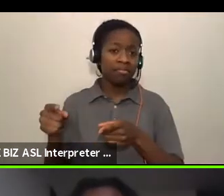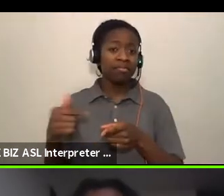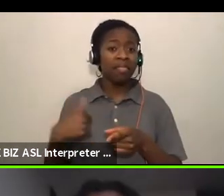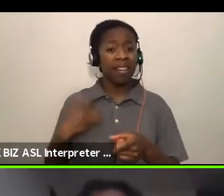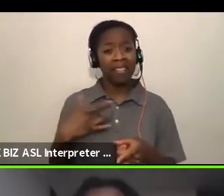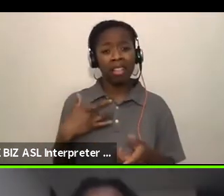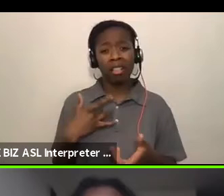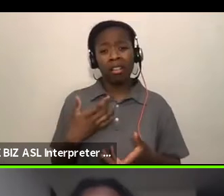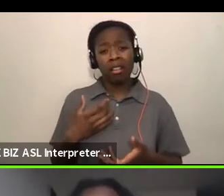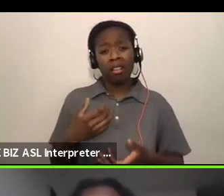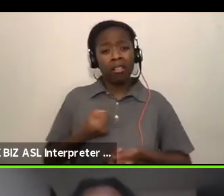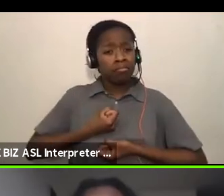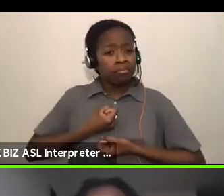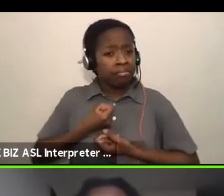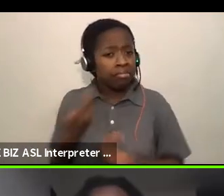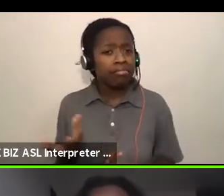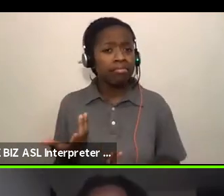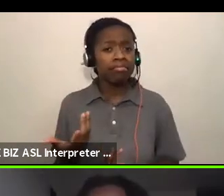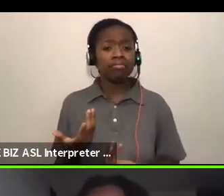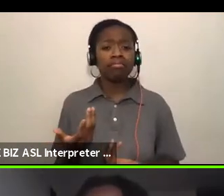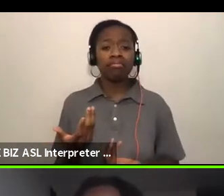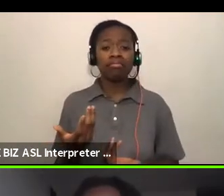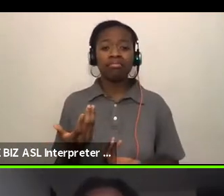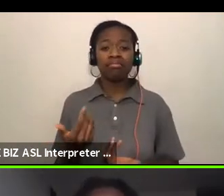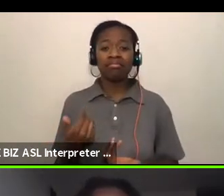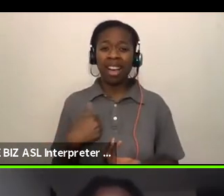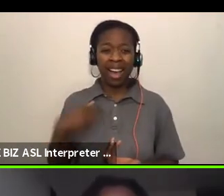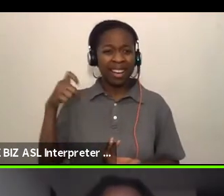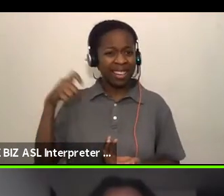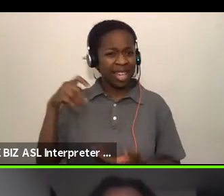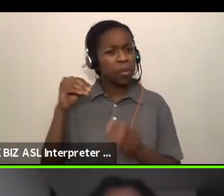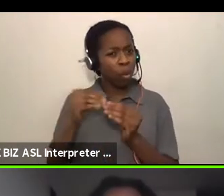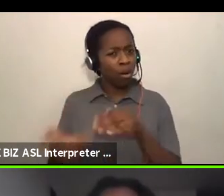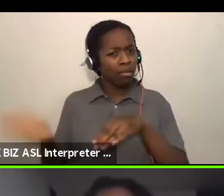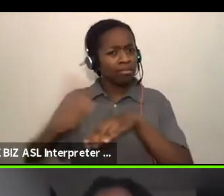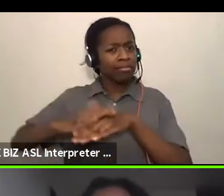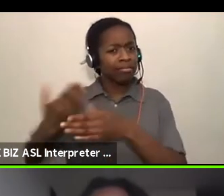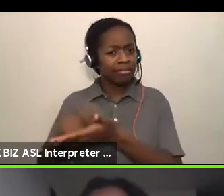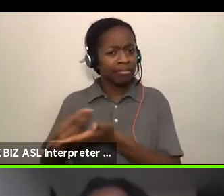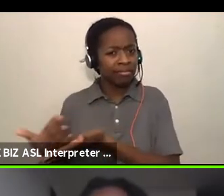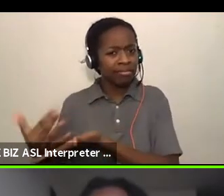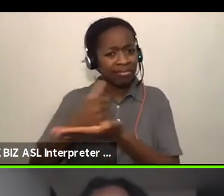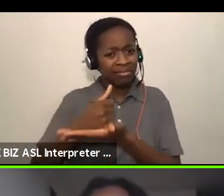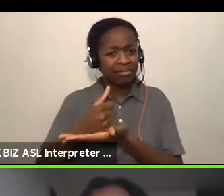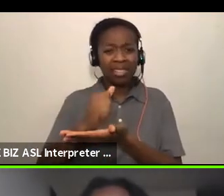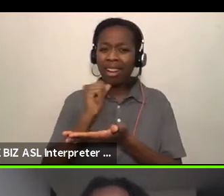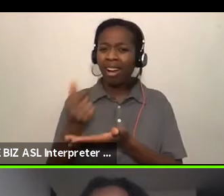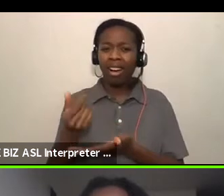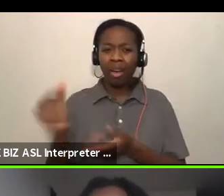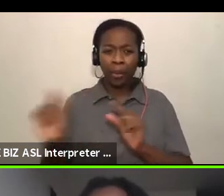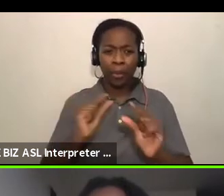exhausted, tired, feeling like I deserve to get paid more, feel like I deserve to have more